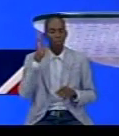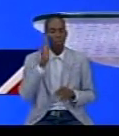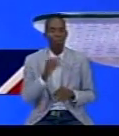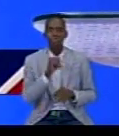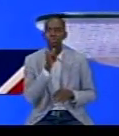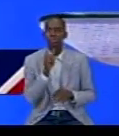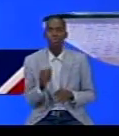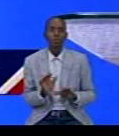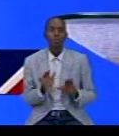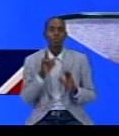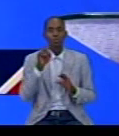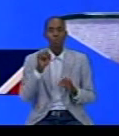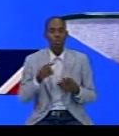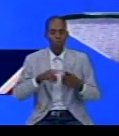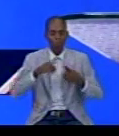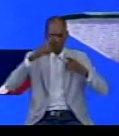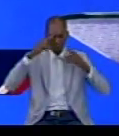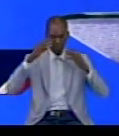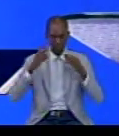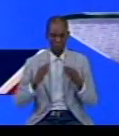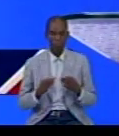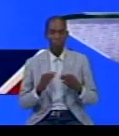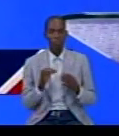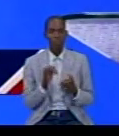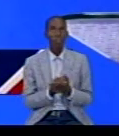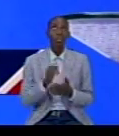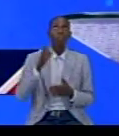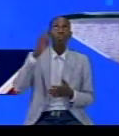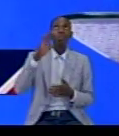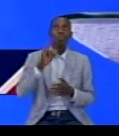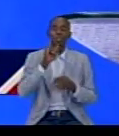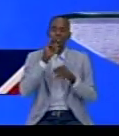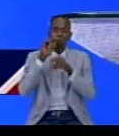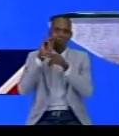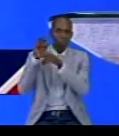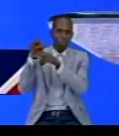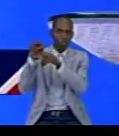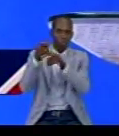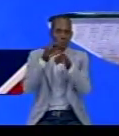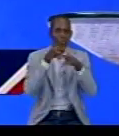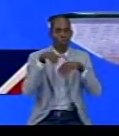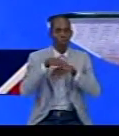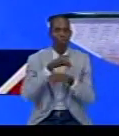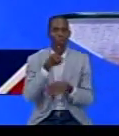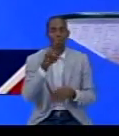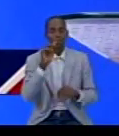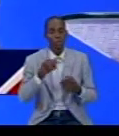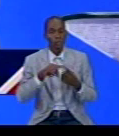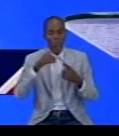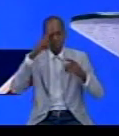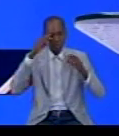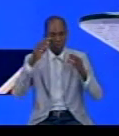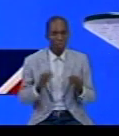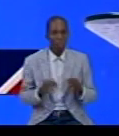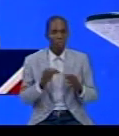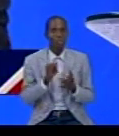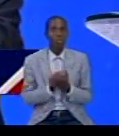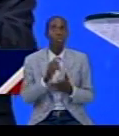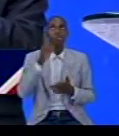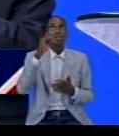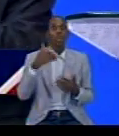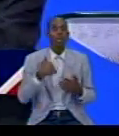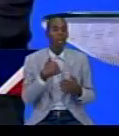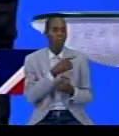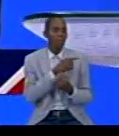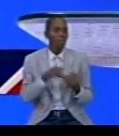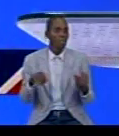I will not. You have to make up your mind that God is watching over you. You have to make up your mind that God has the final say